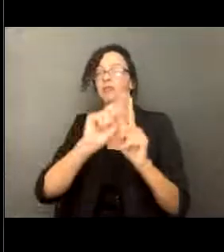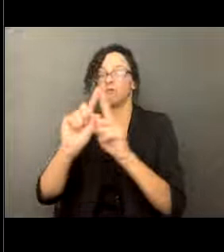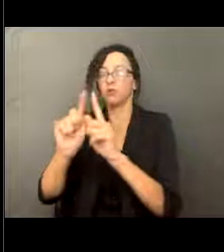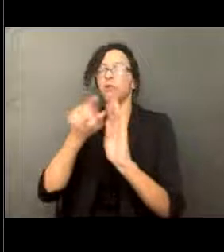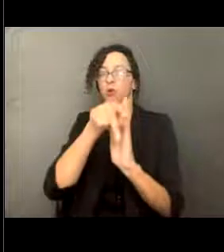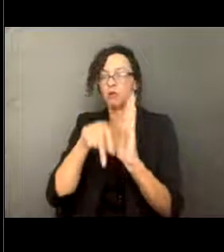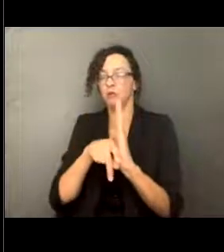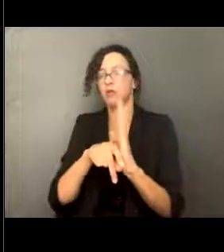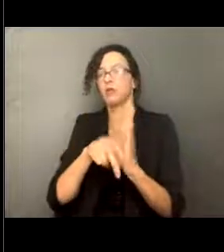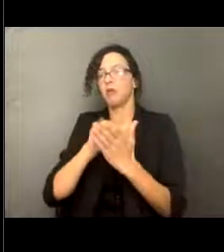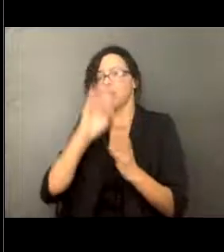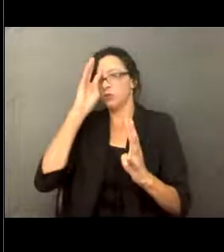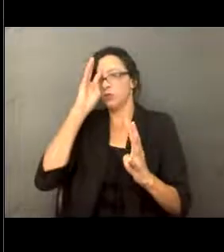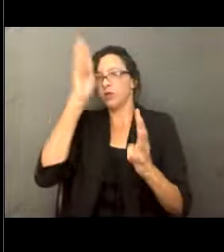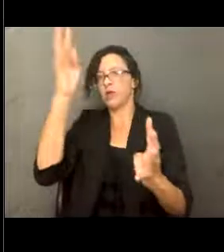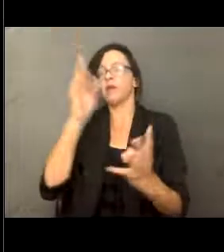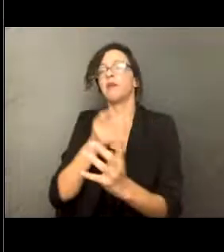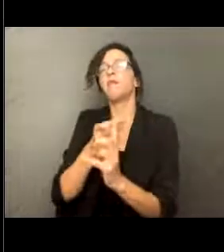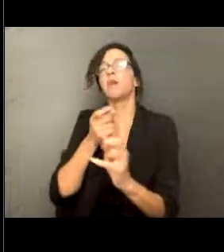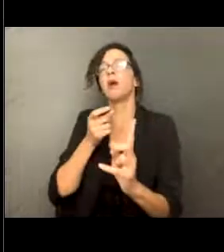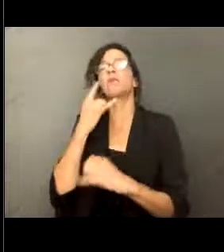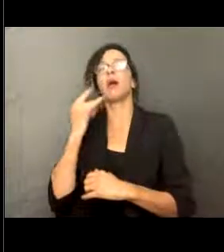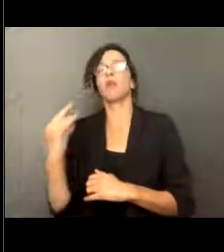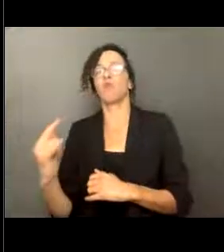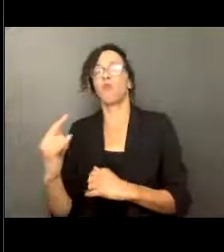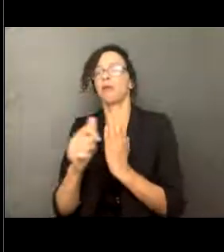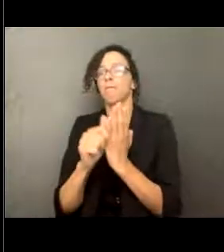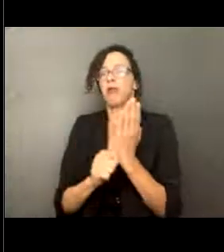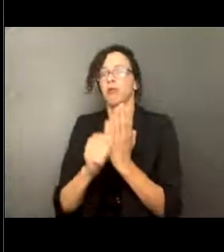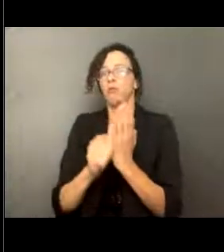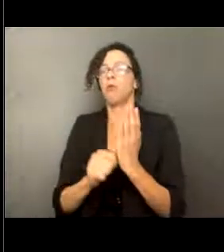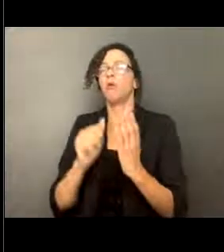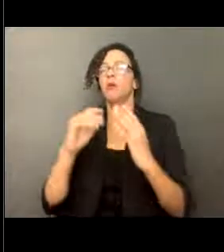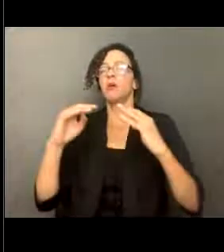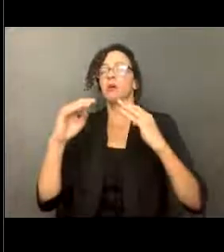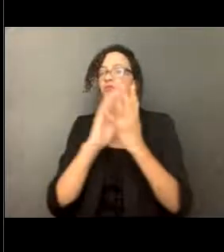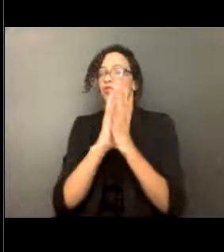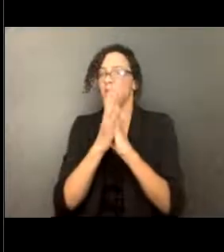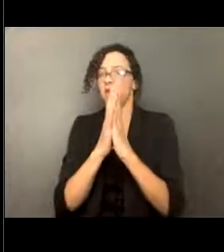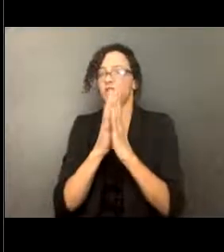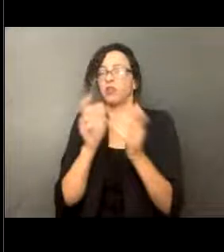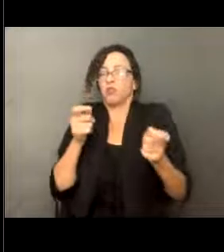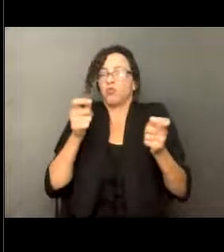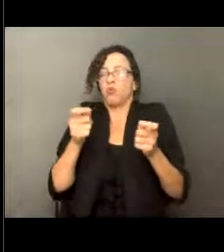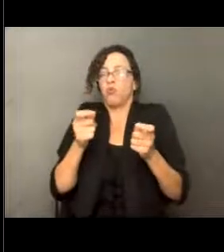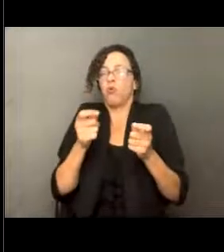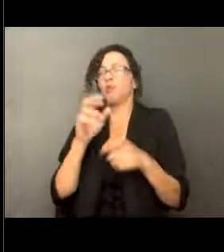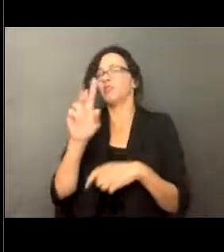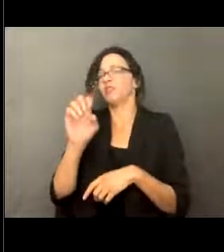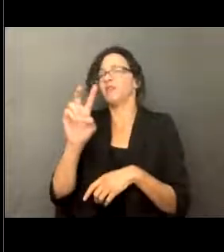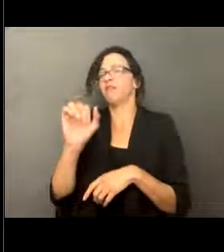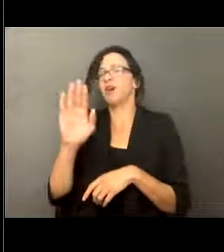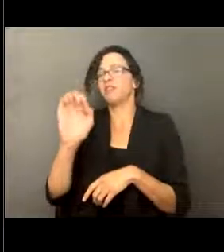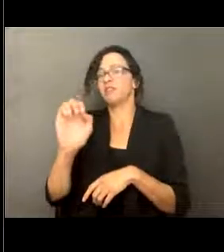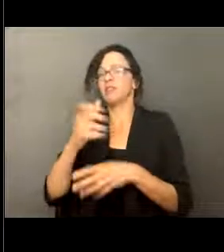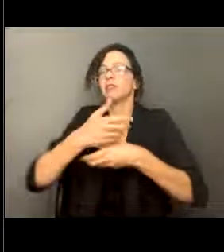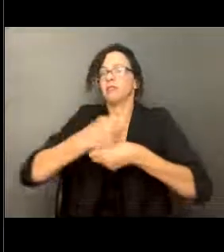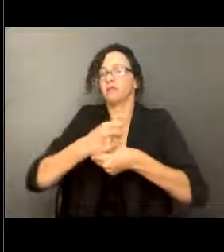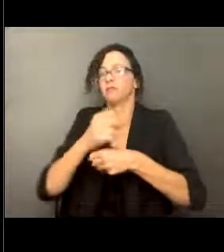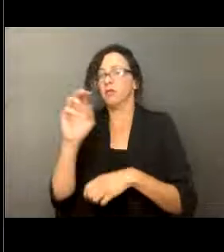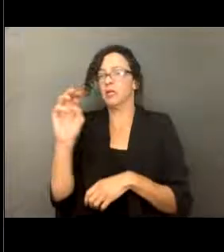California Manual on Uniform Traffic Control Devices, or the California MUTCD. Our Division of